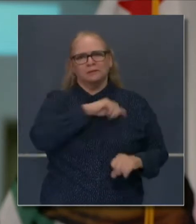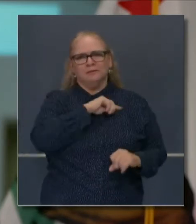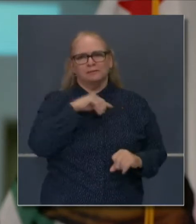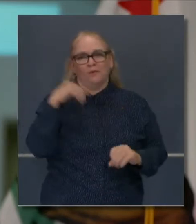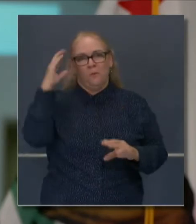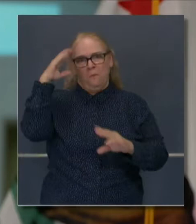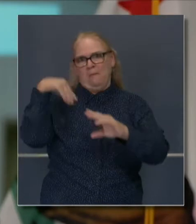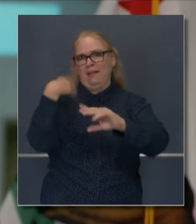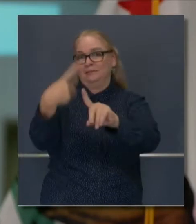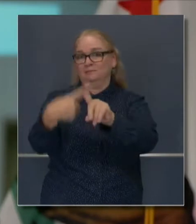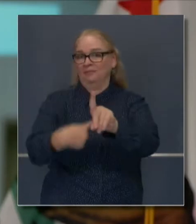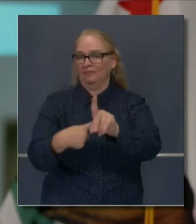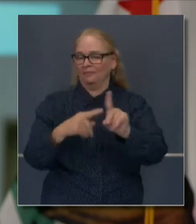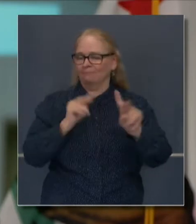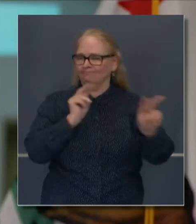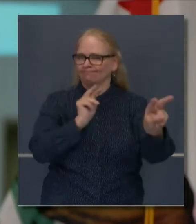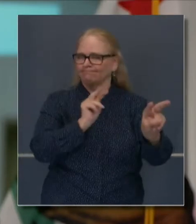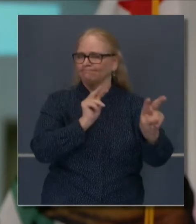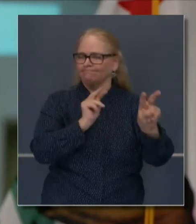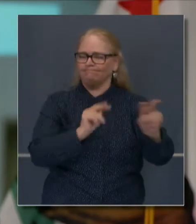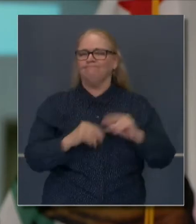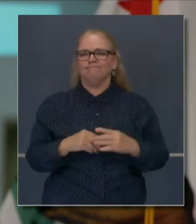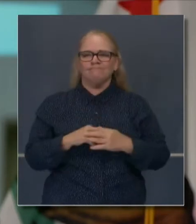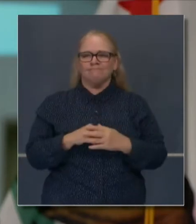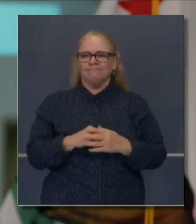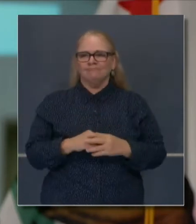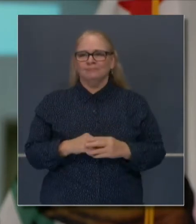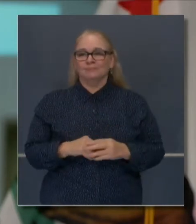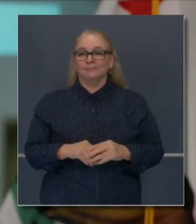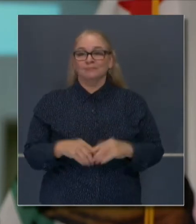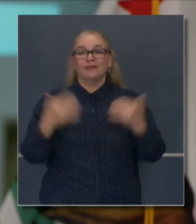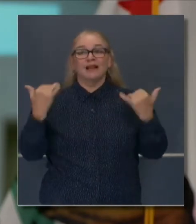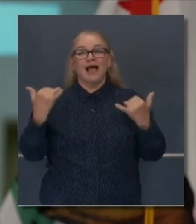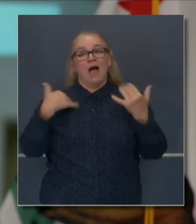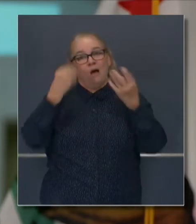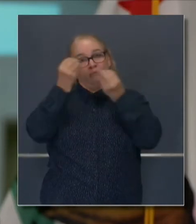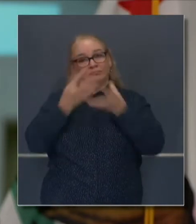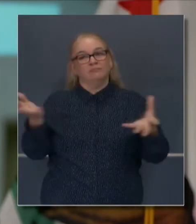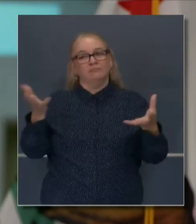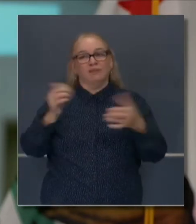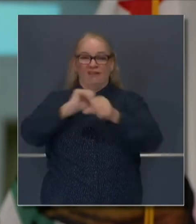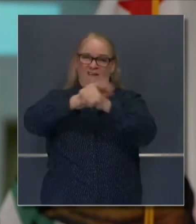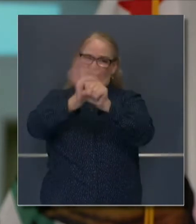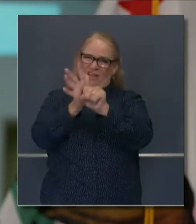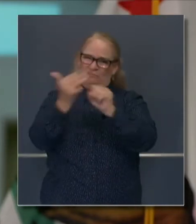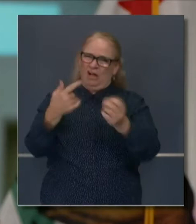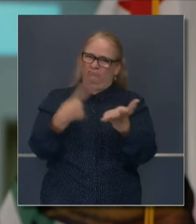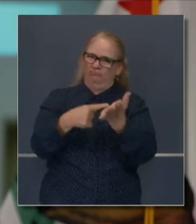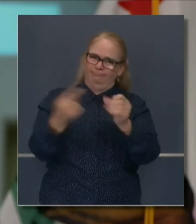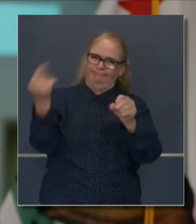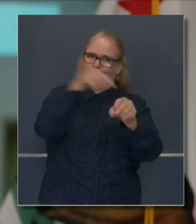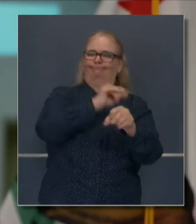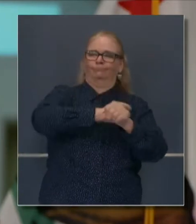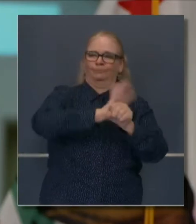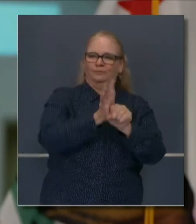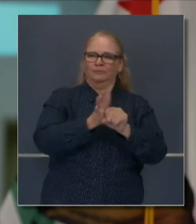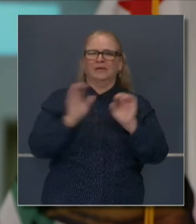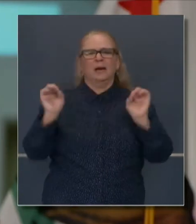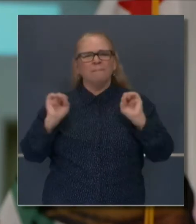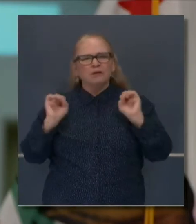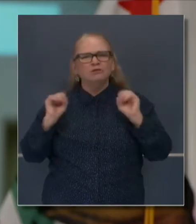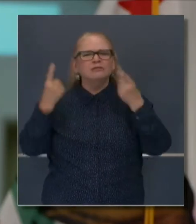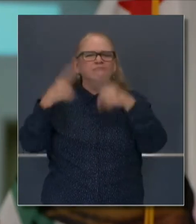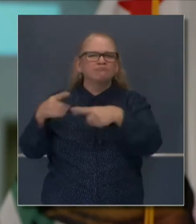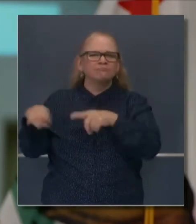With that, let me update everybody on COVID-19 and our emergency preparedness response, and I'll begin with a slide here